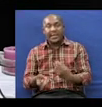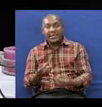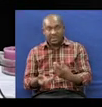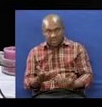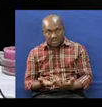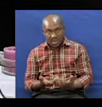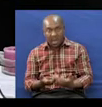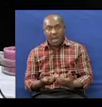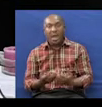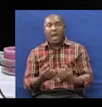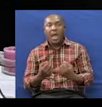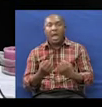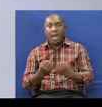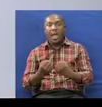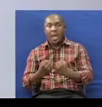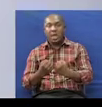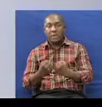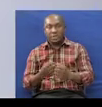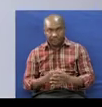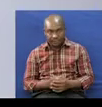substances. These are